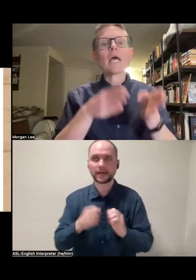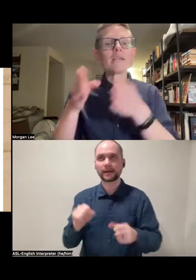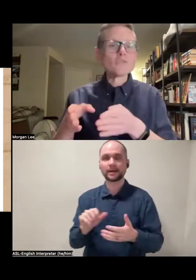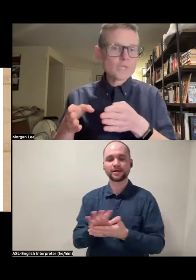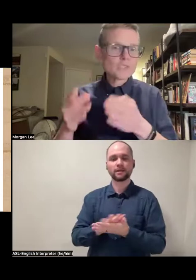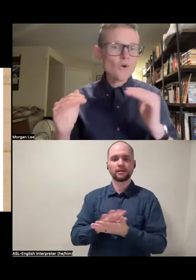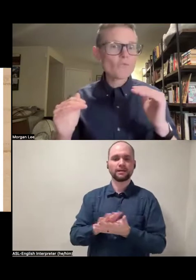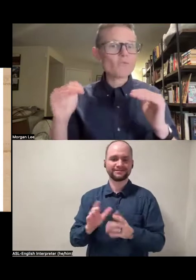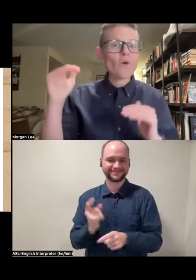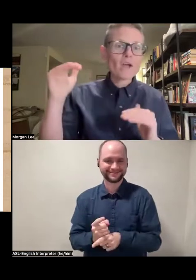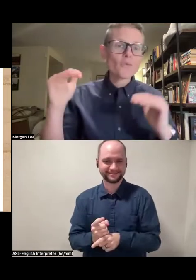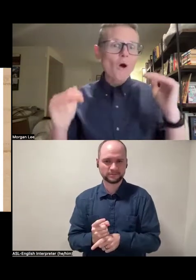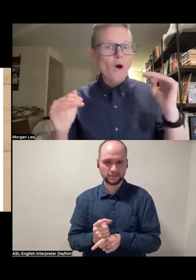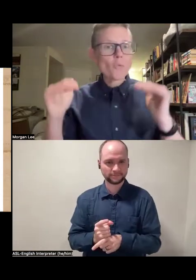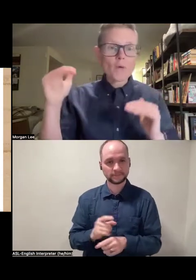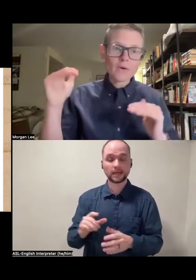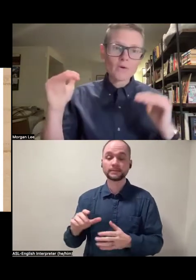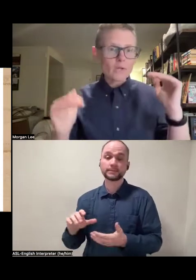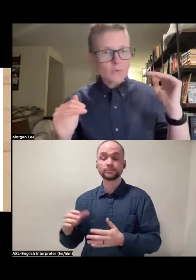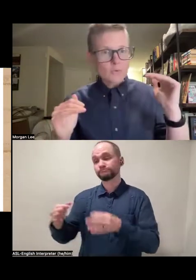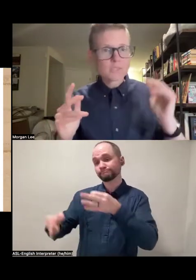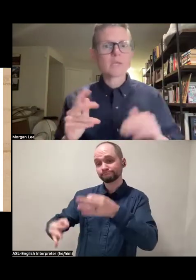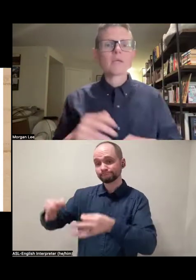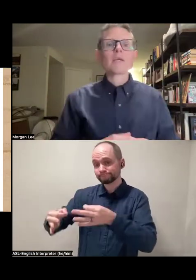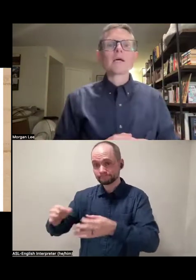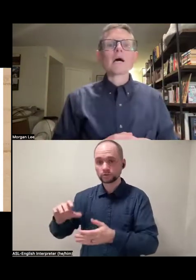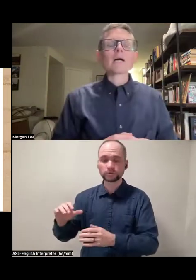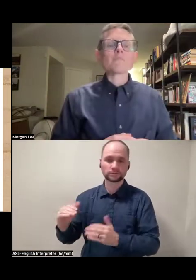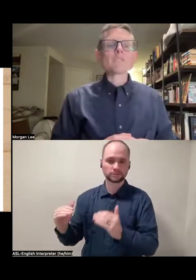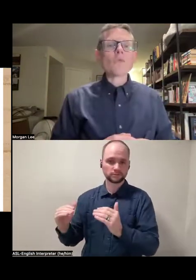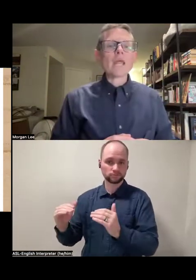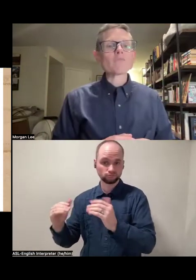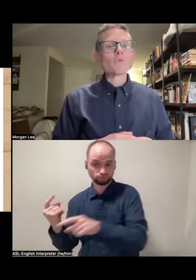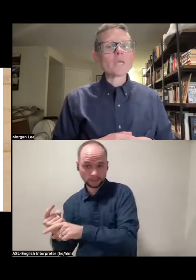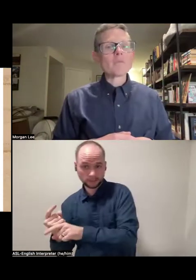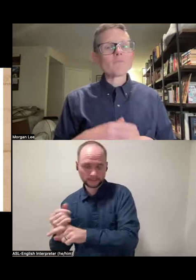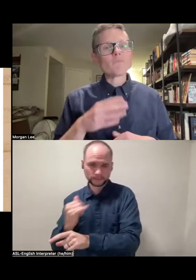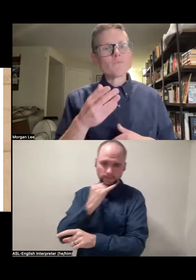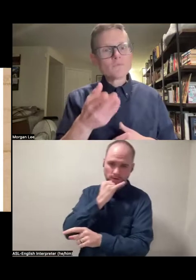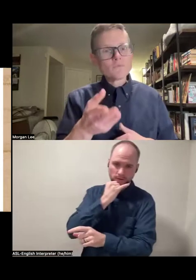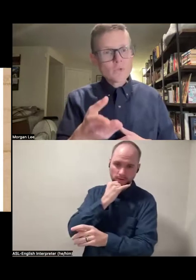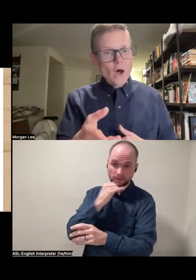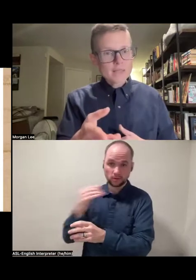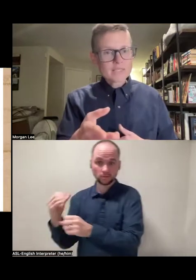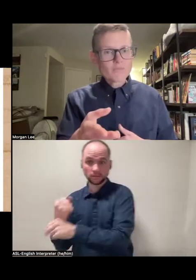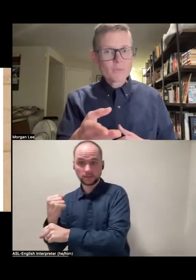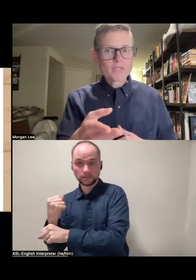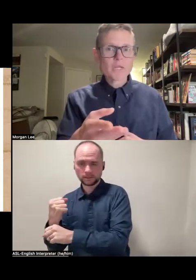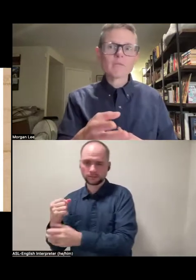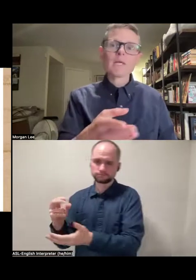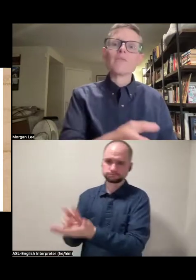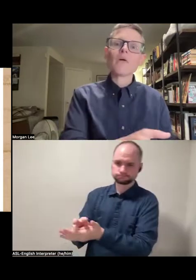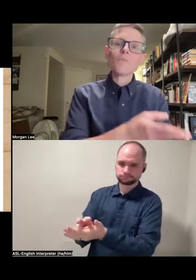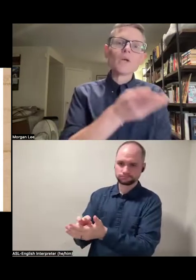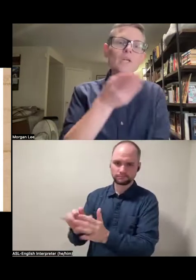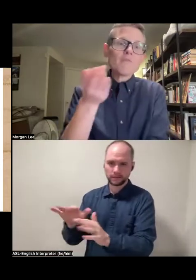fuzzy. And then judicial, right or wrong, win or lose. So then after we taught this